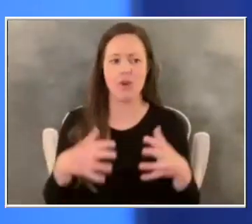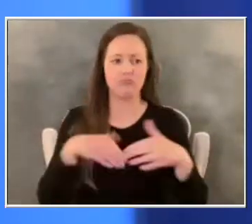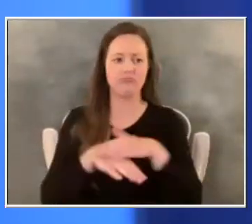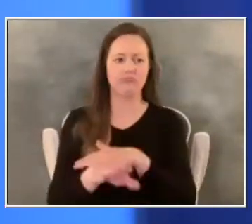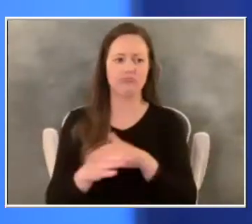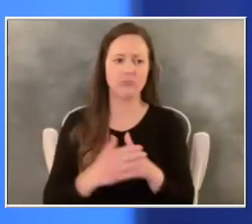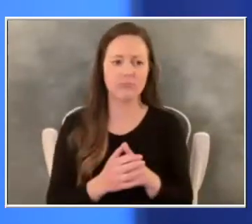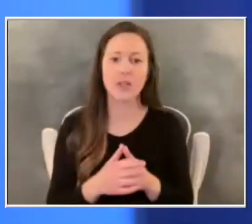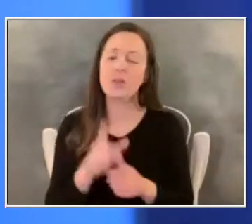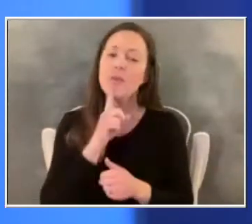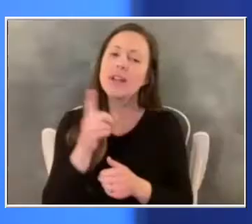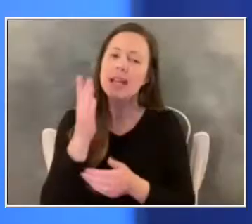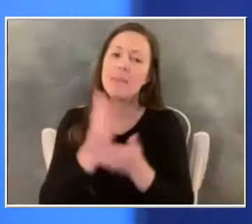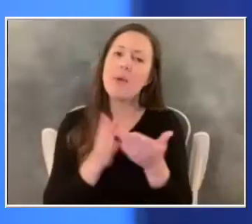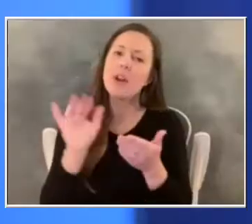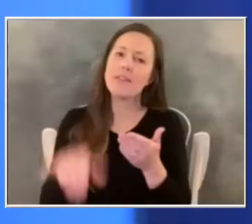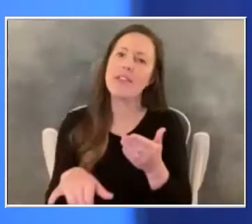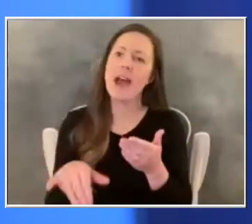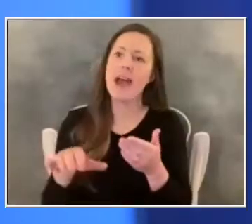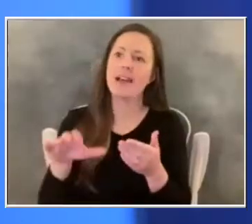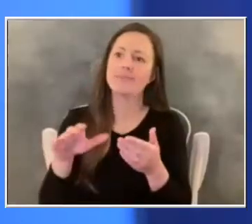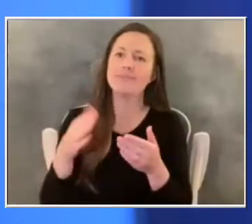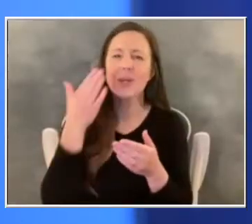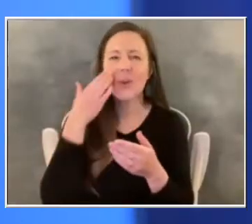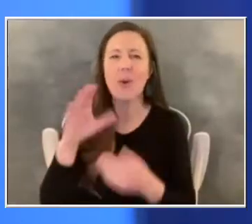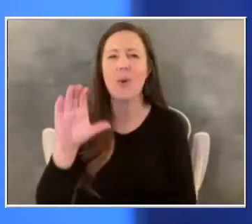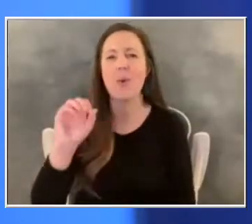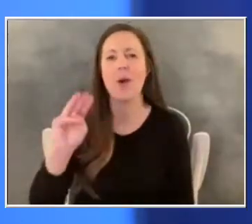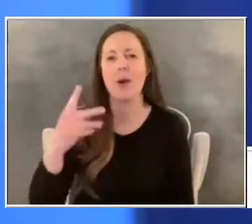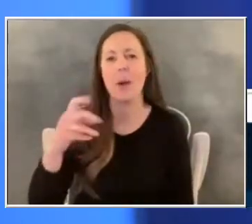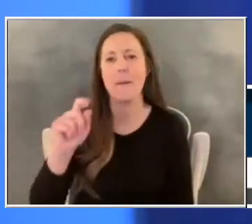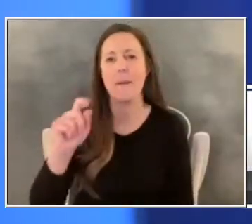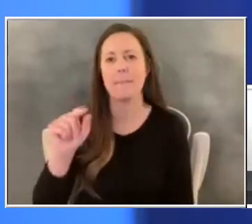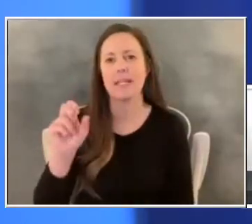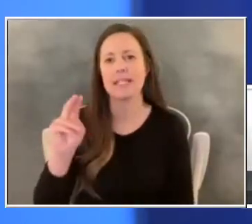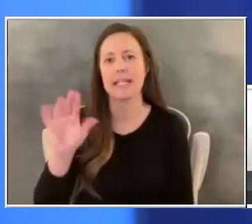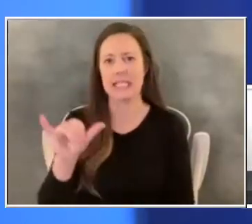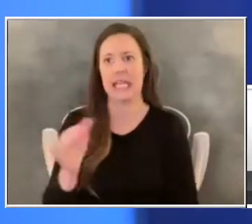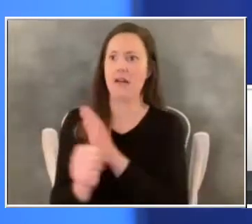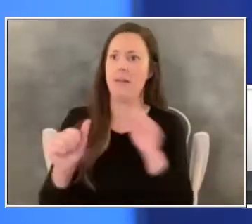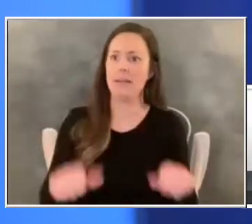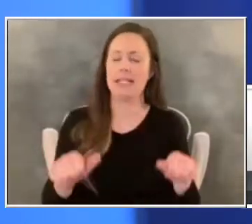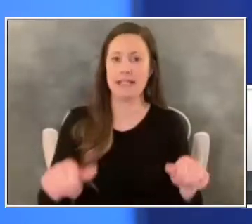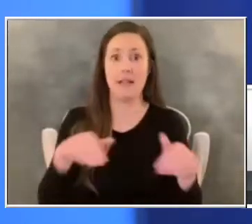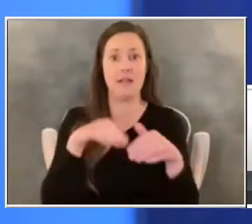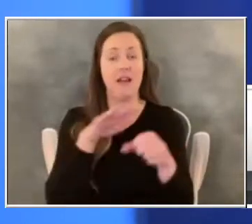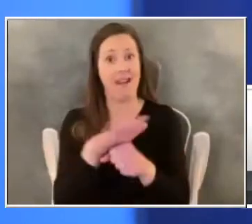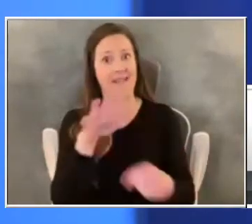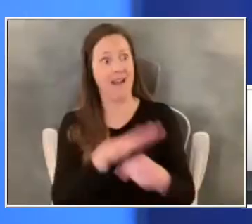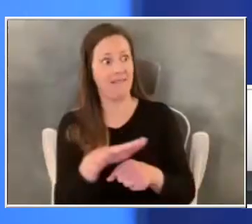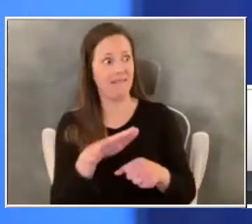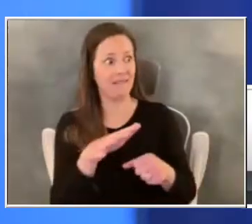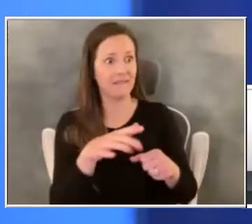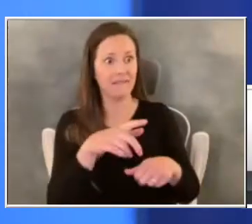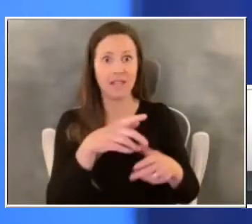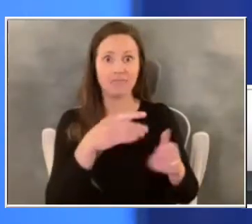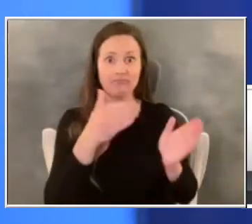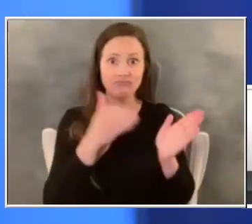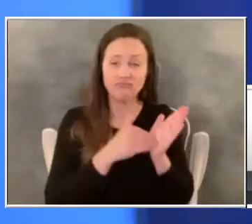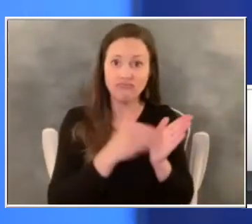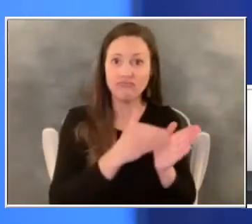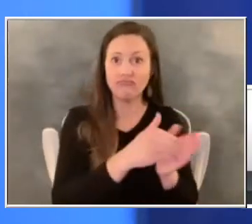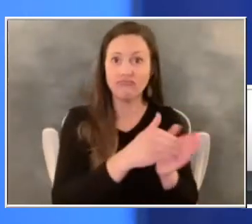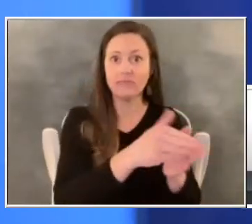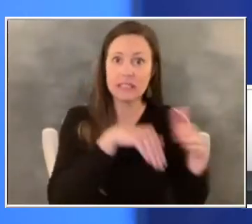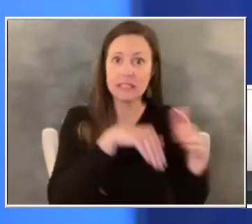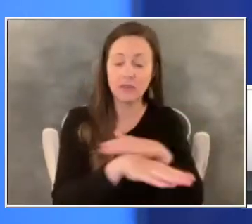clinical competency, doing enough deliveries to be confident and capable of managing those patients from